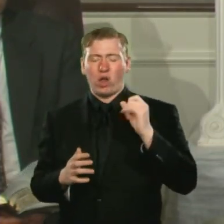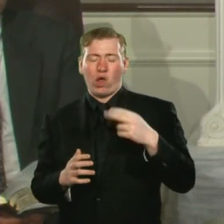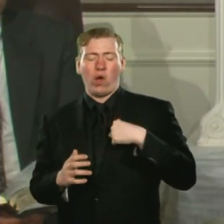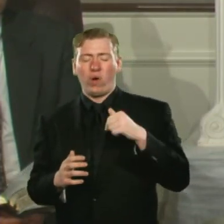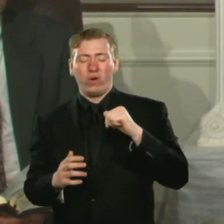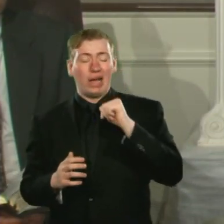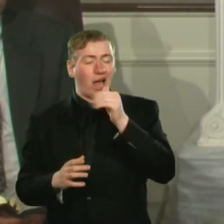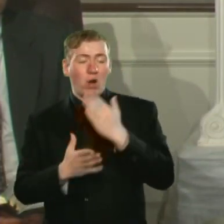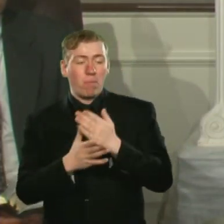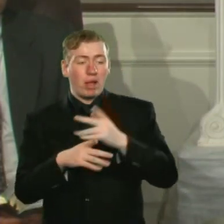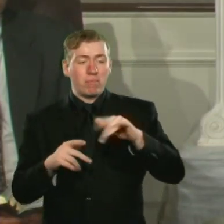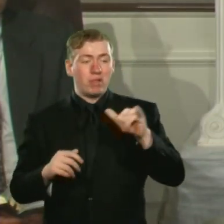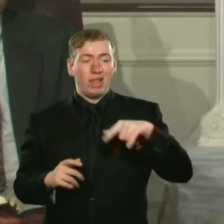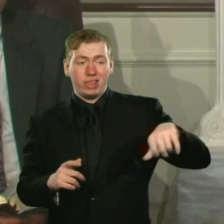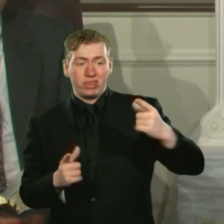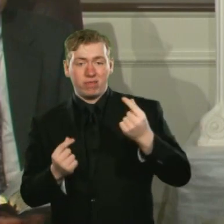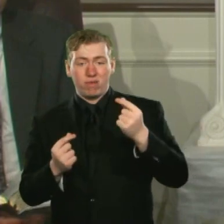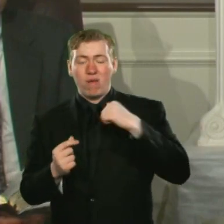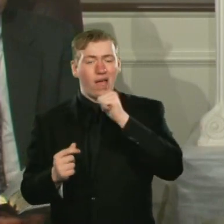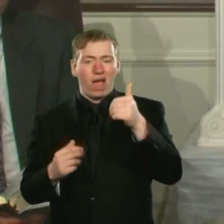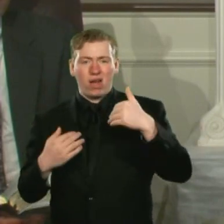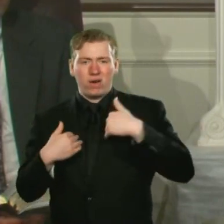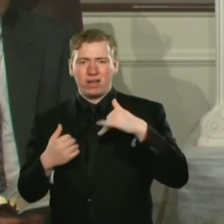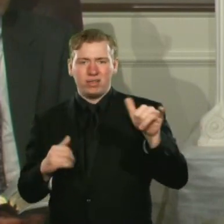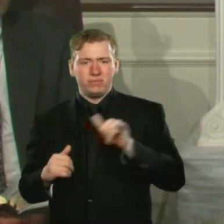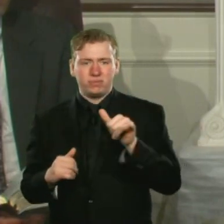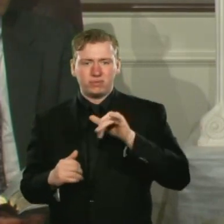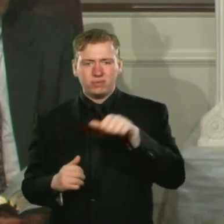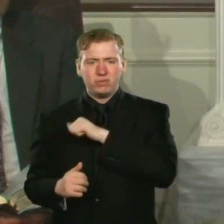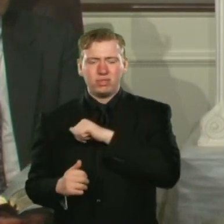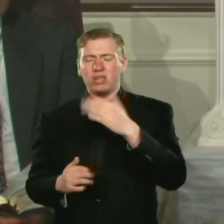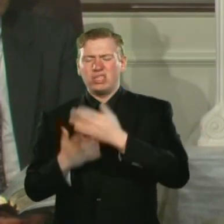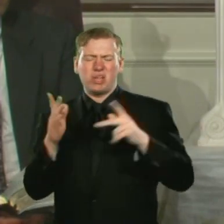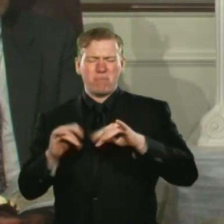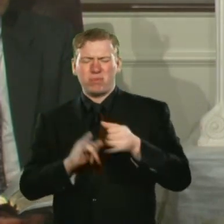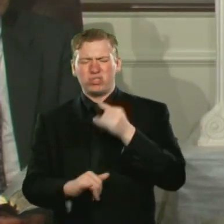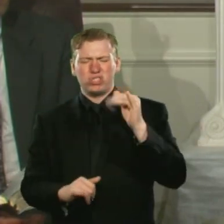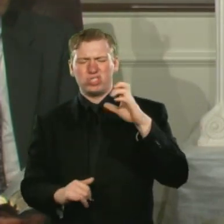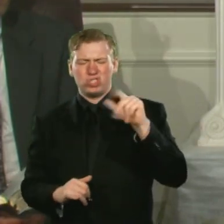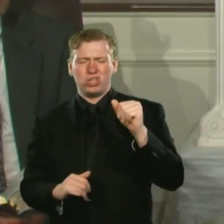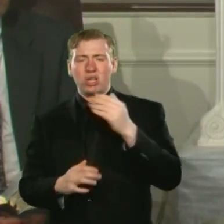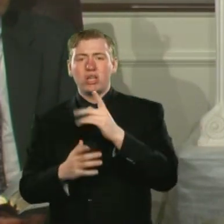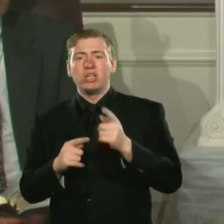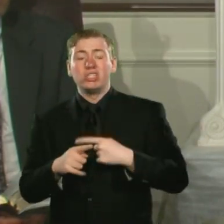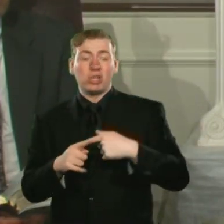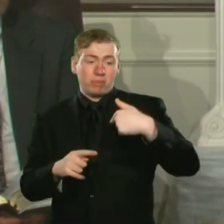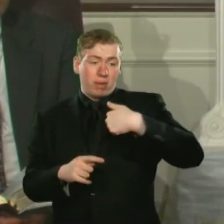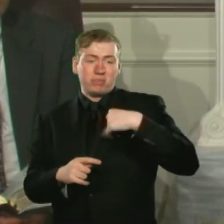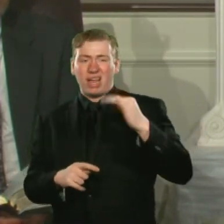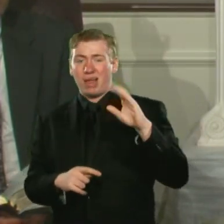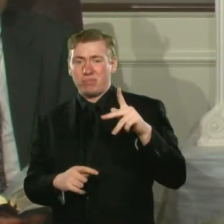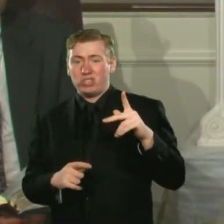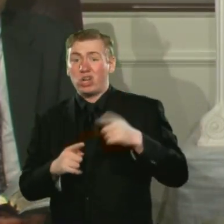like they bother people. I don't have that same attitude. You know how some people are just jerks. Some people are just, you know what? Sometimes I'm the jerk.